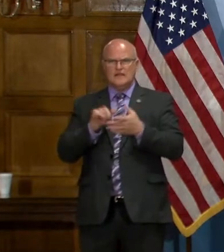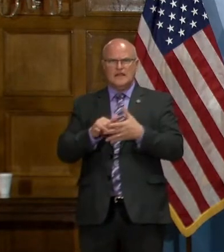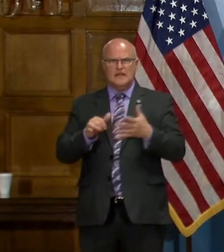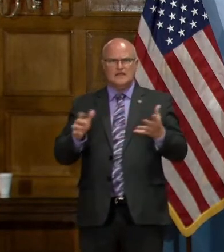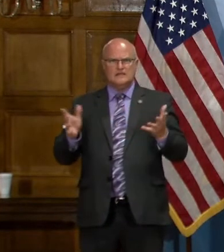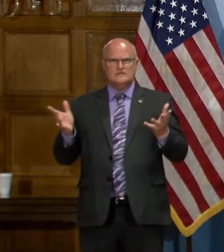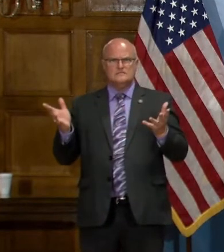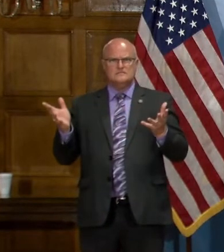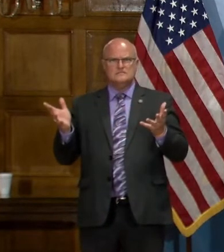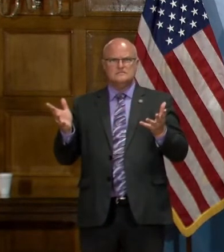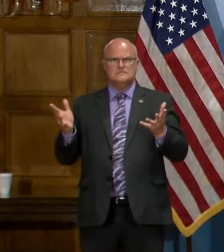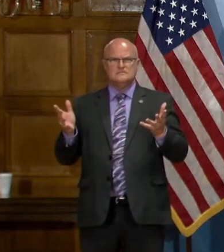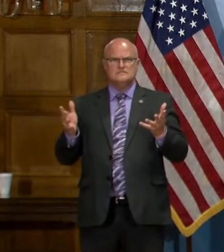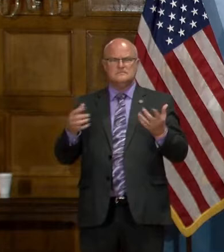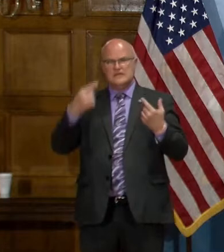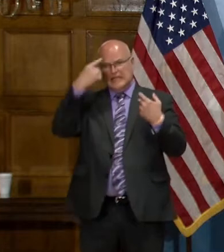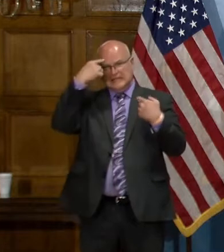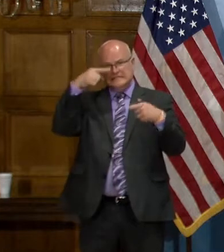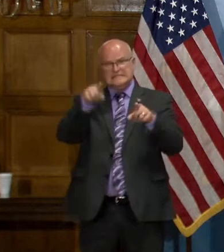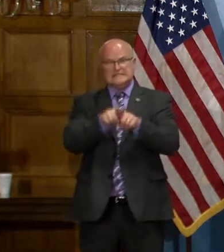that, the consent?